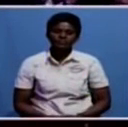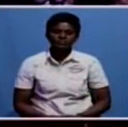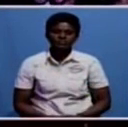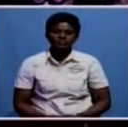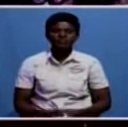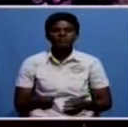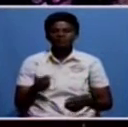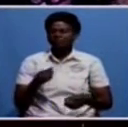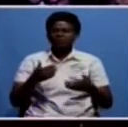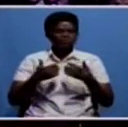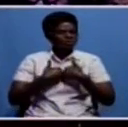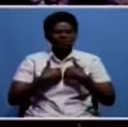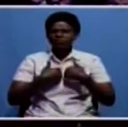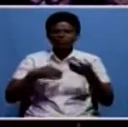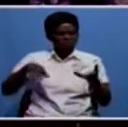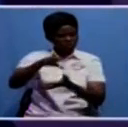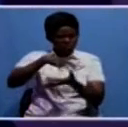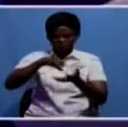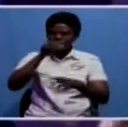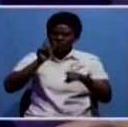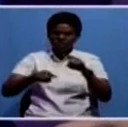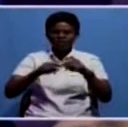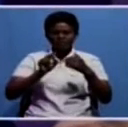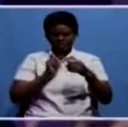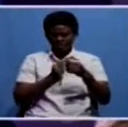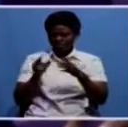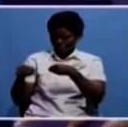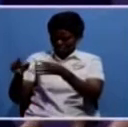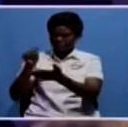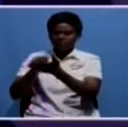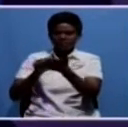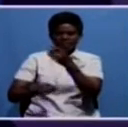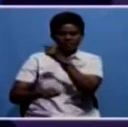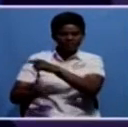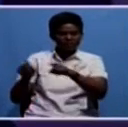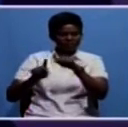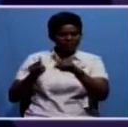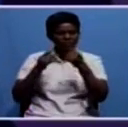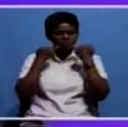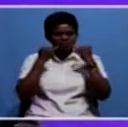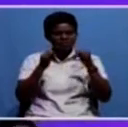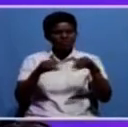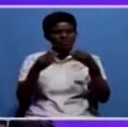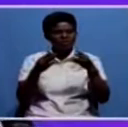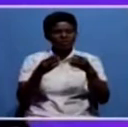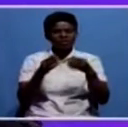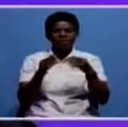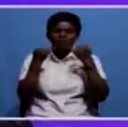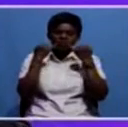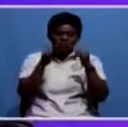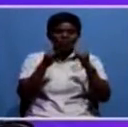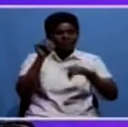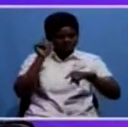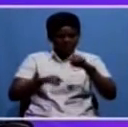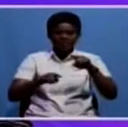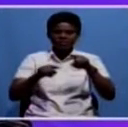no reason to manipulate it, because that's why we have entrusted those people to come out with this information. We are not saying that the information cannot